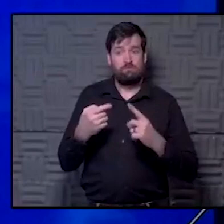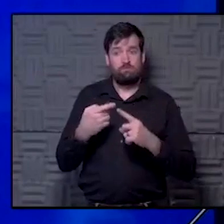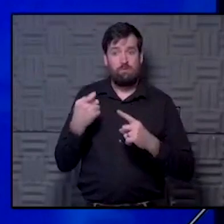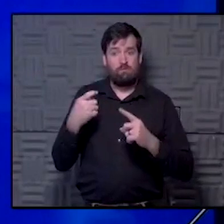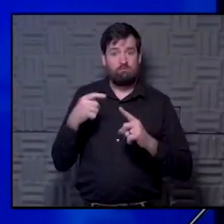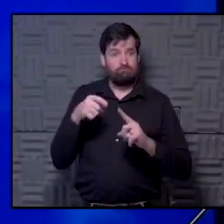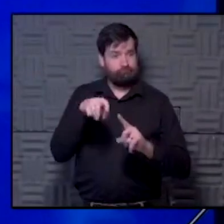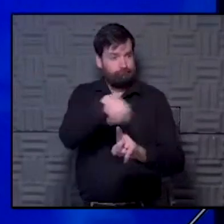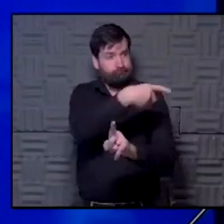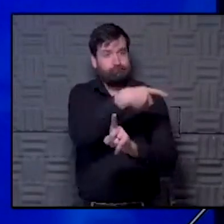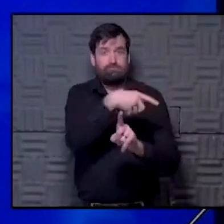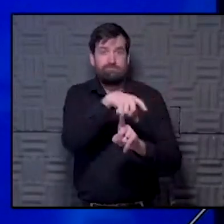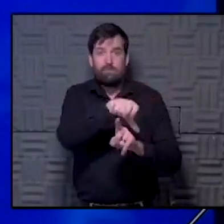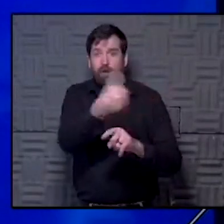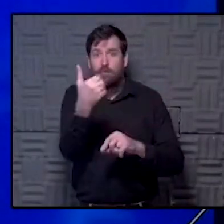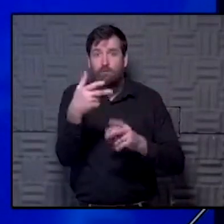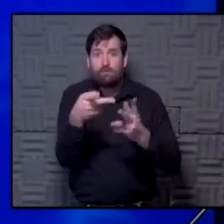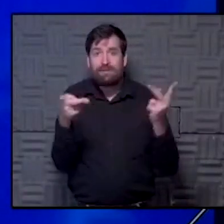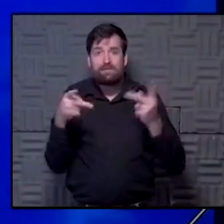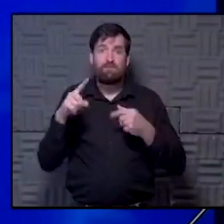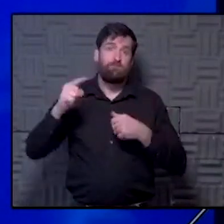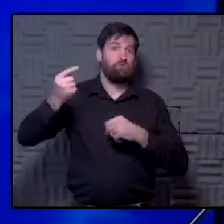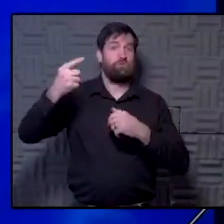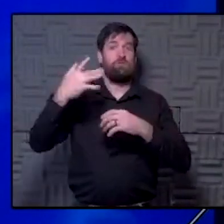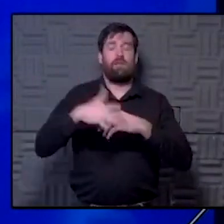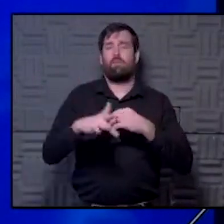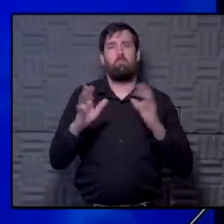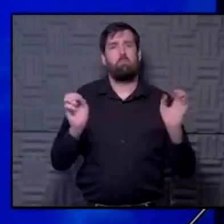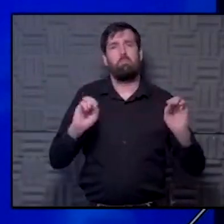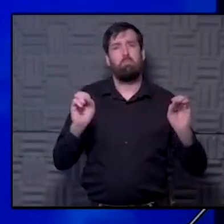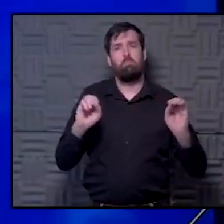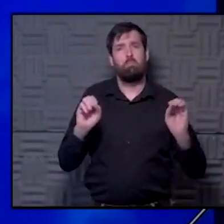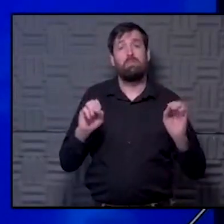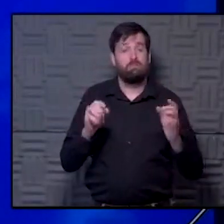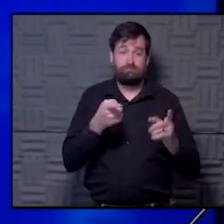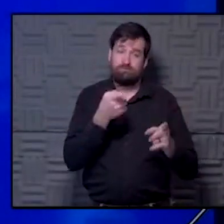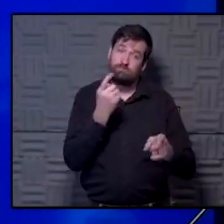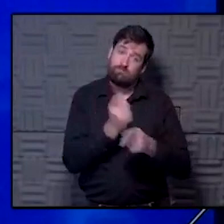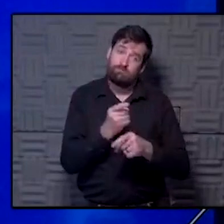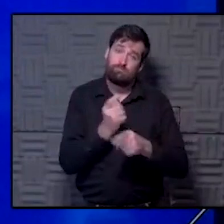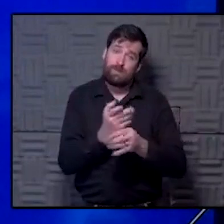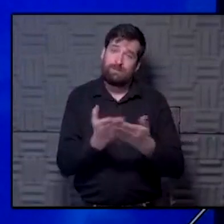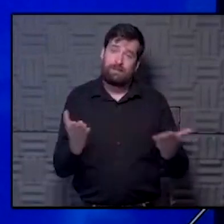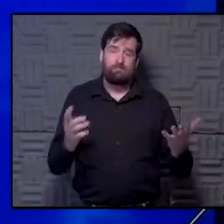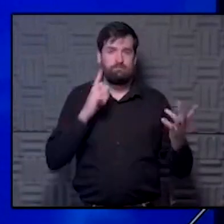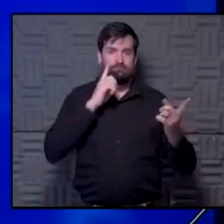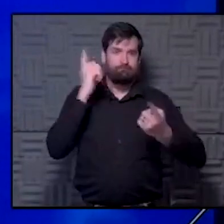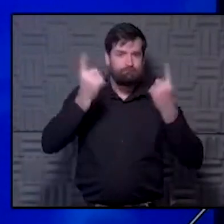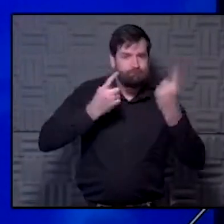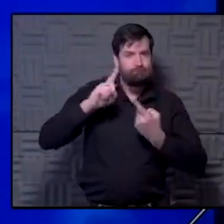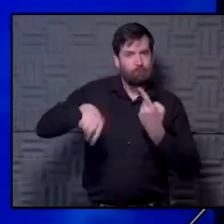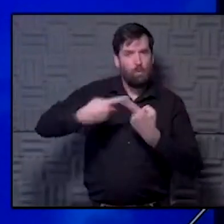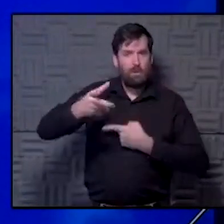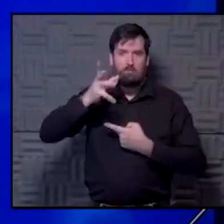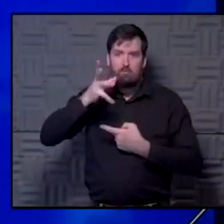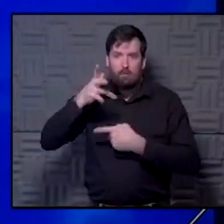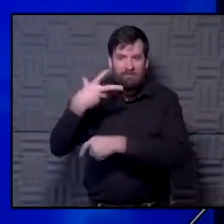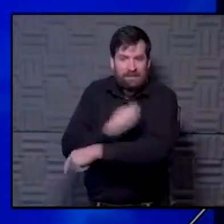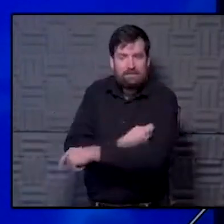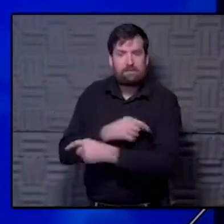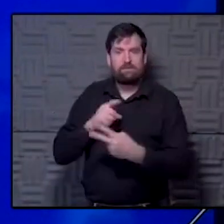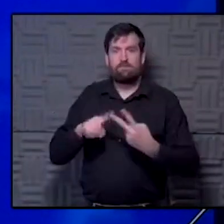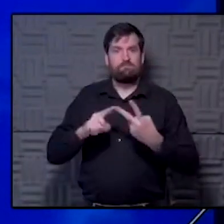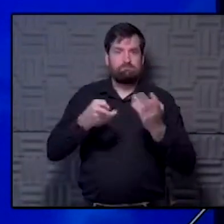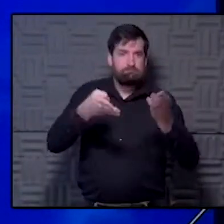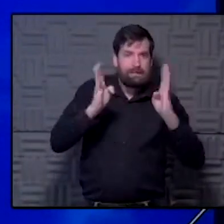going somewhere else or going to the first available space. All that being said, I think you're doing the right things. You're worried about when can you get your mom a vaccine. You're